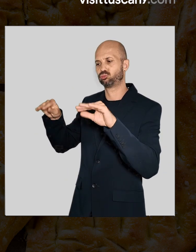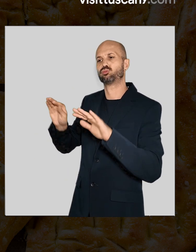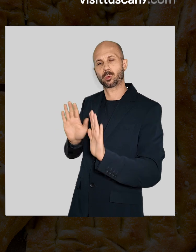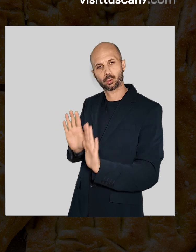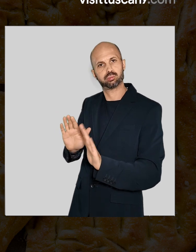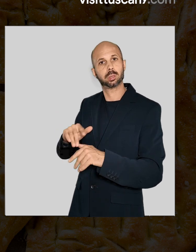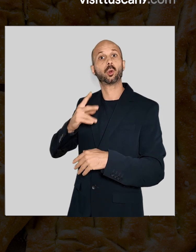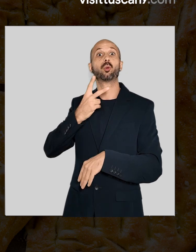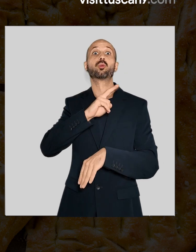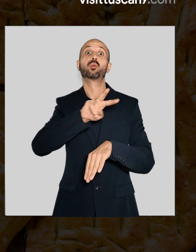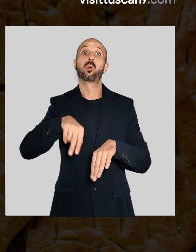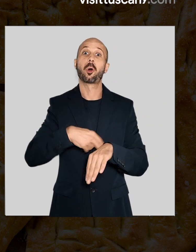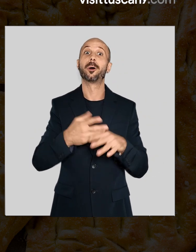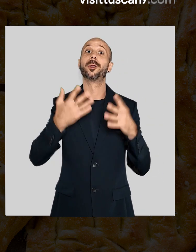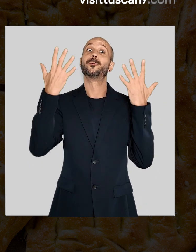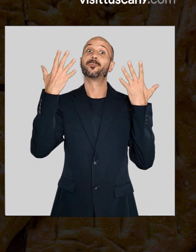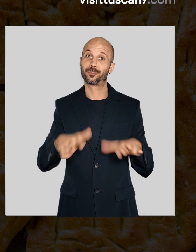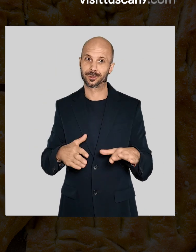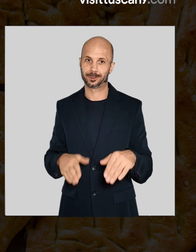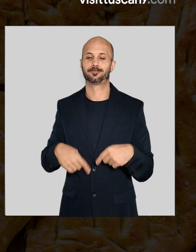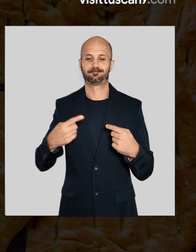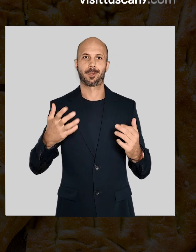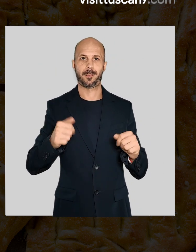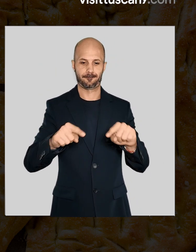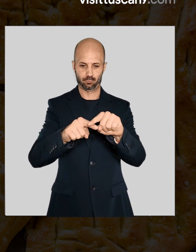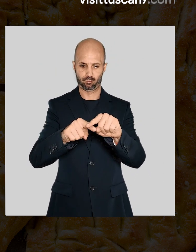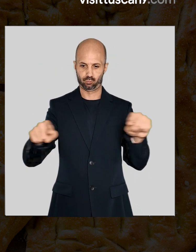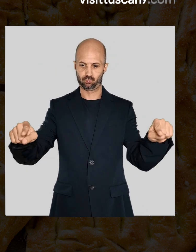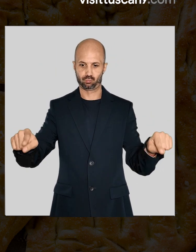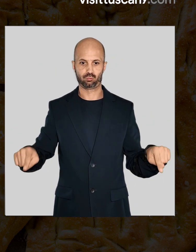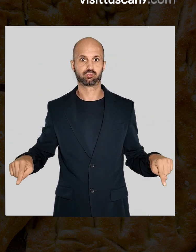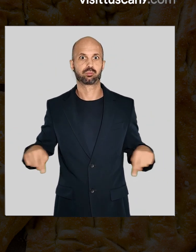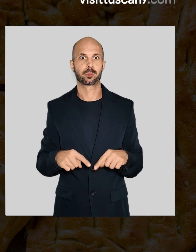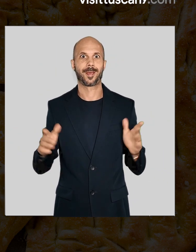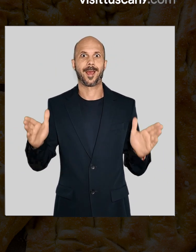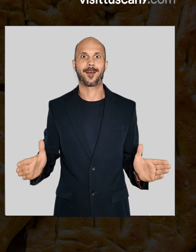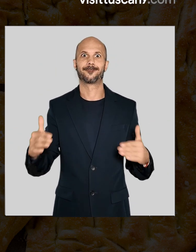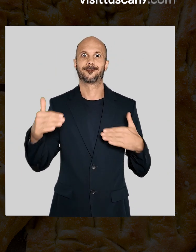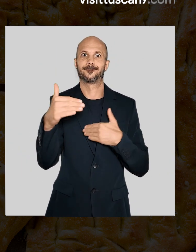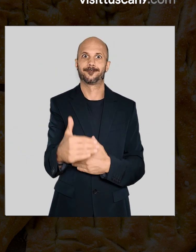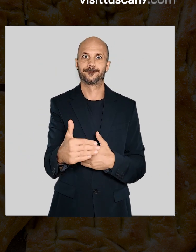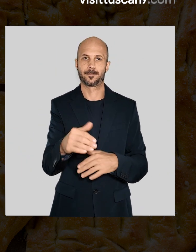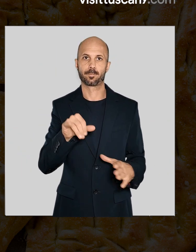Grease a large tray with olive oil and gently stretch the dough.